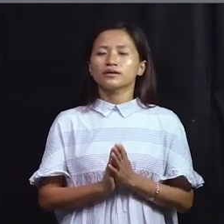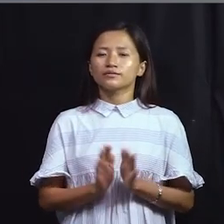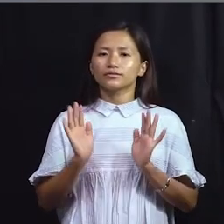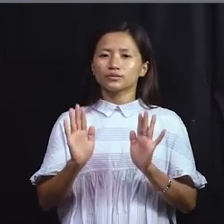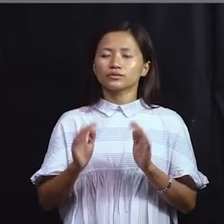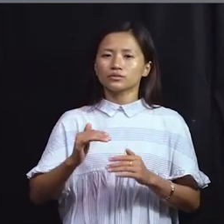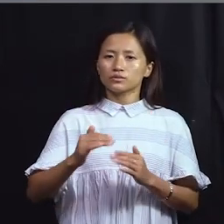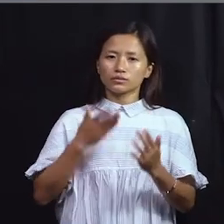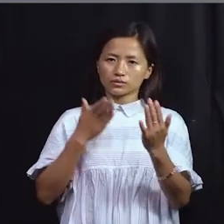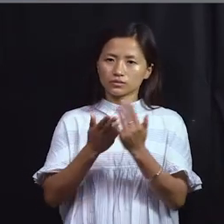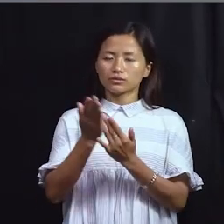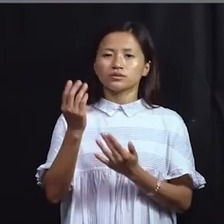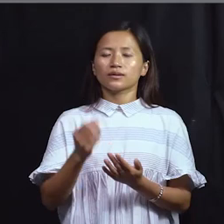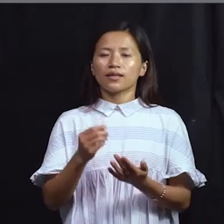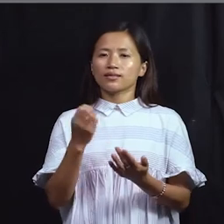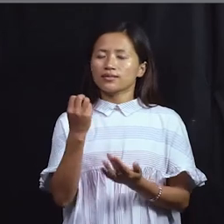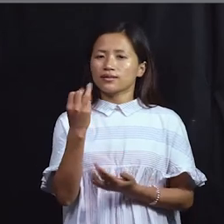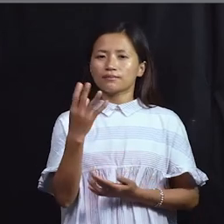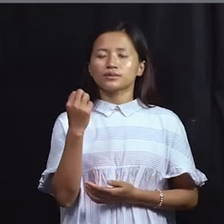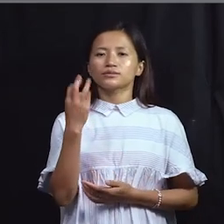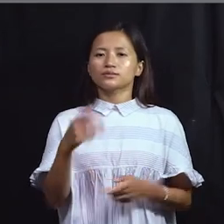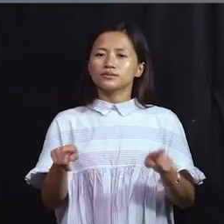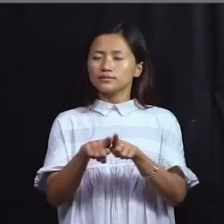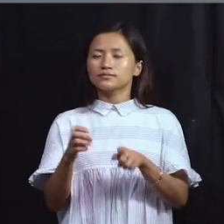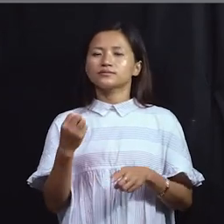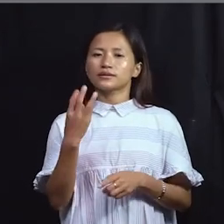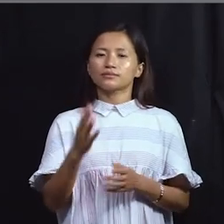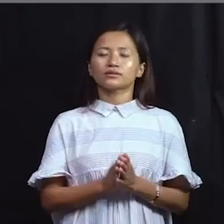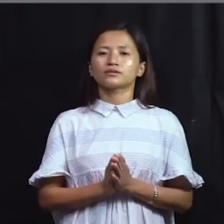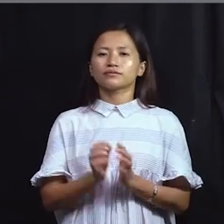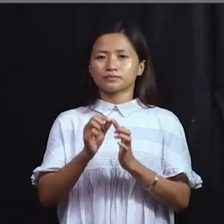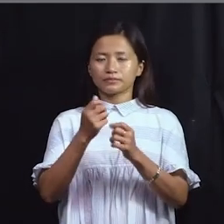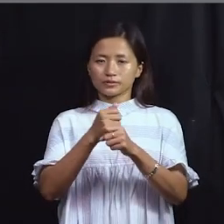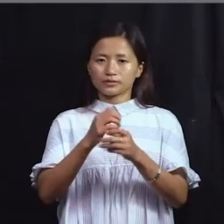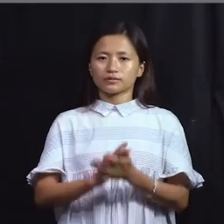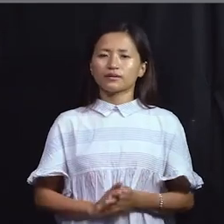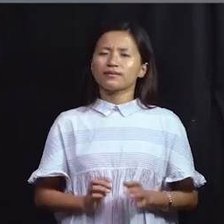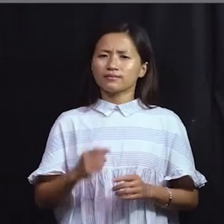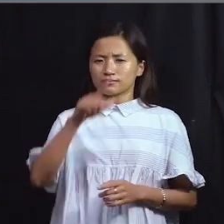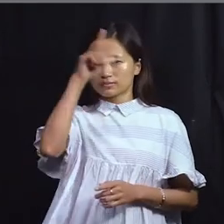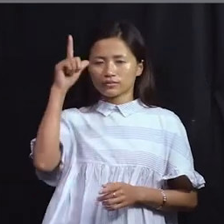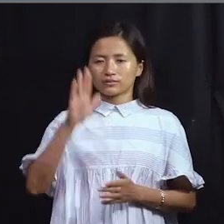will have to go through numbers and number of pages. But luckily in class 12,